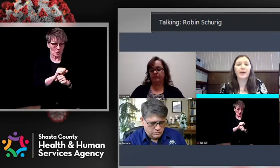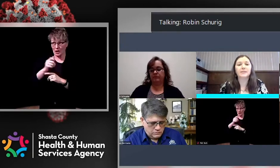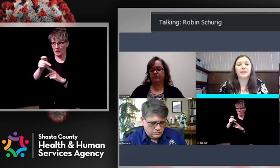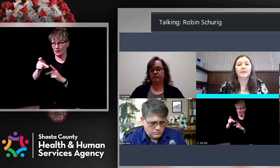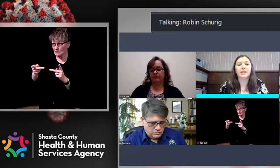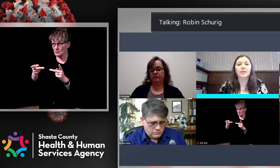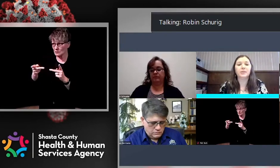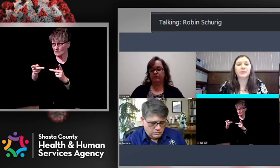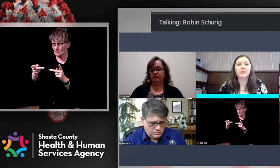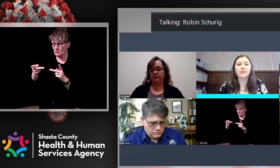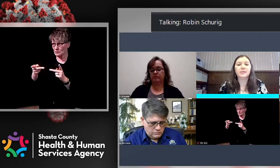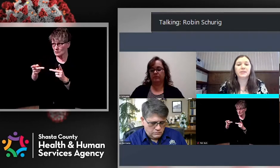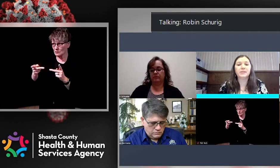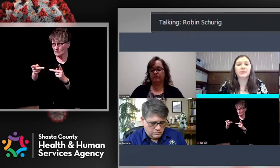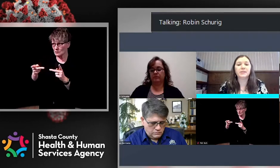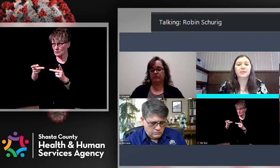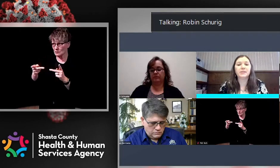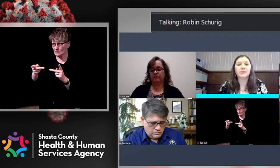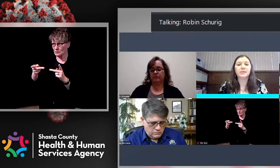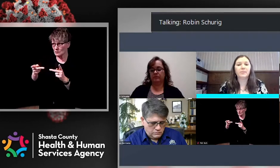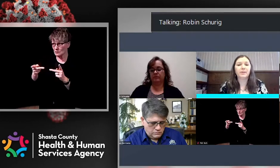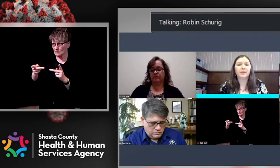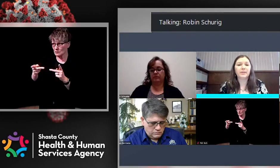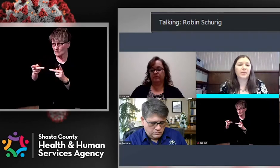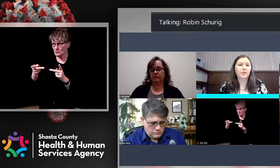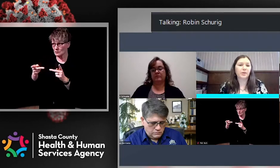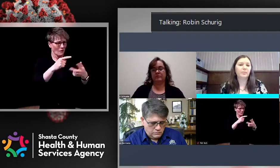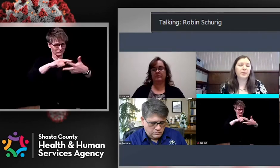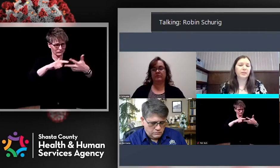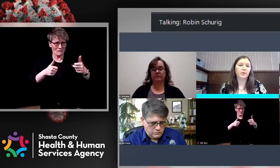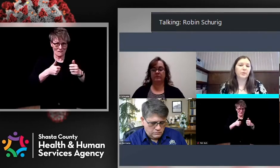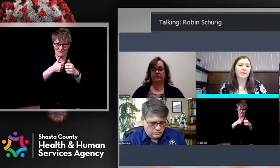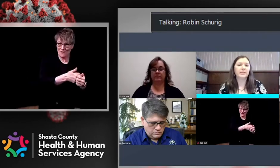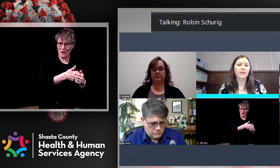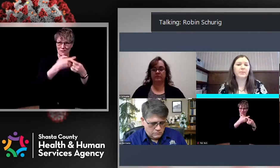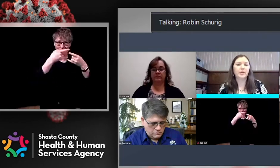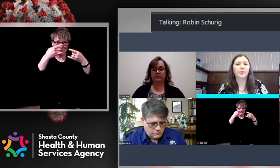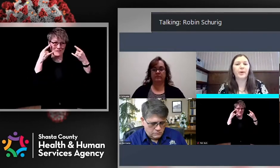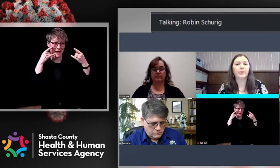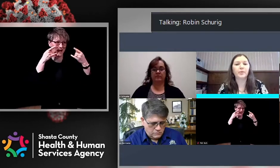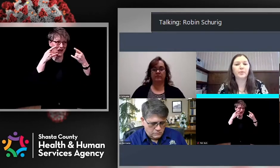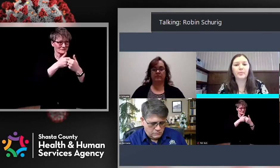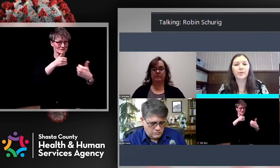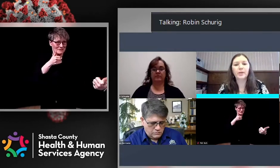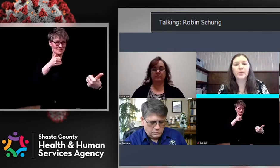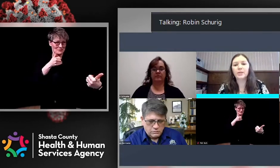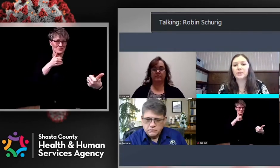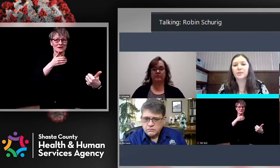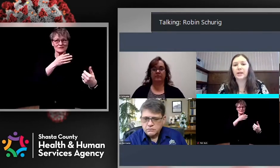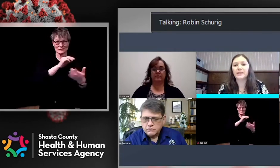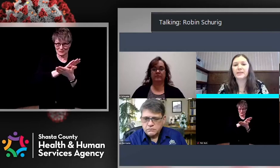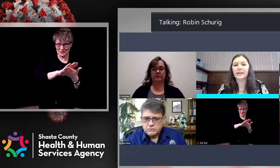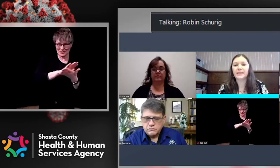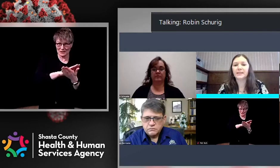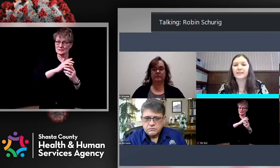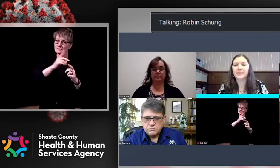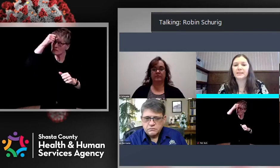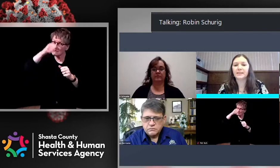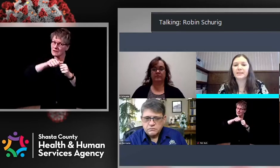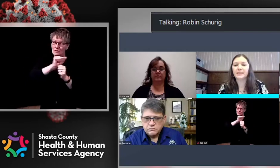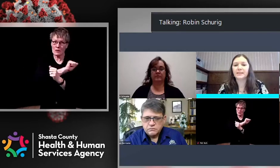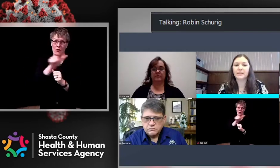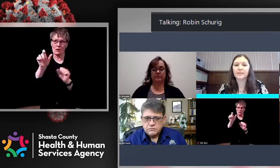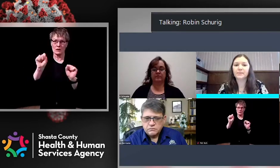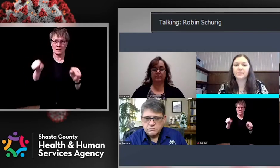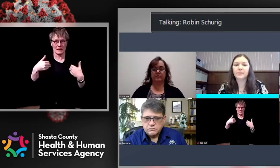of wearing your masks and keeping your distance, there's always a possibility that you could be exposed anytime that you're around other people. So it's a good idea to get